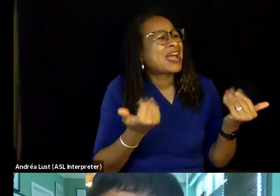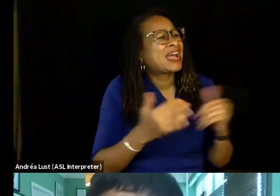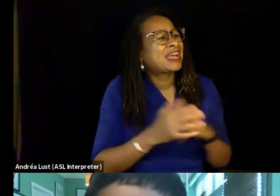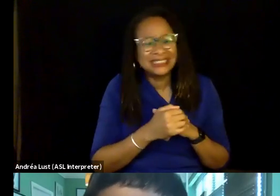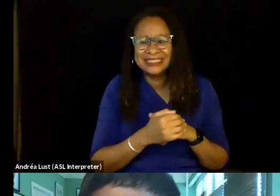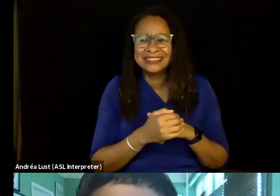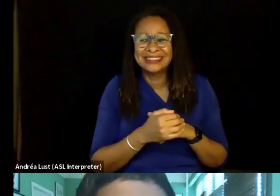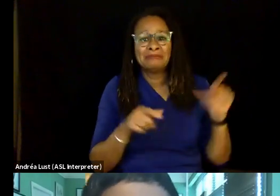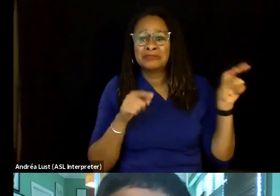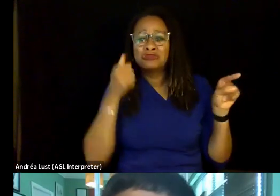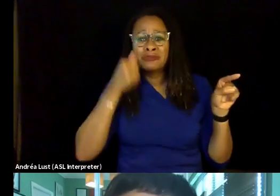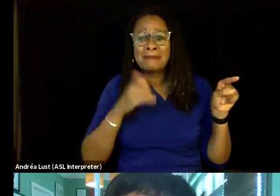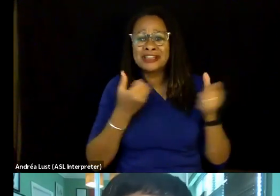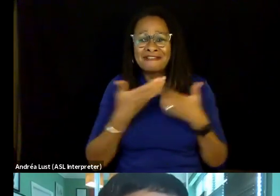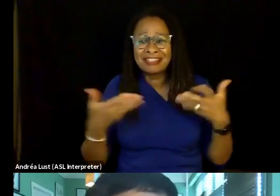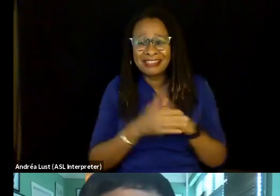person say?